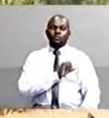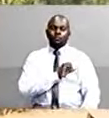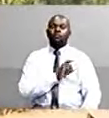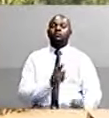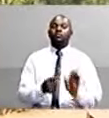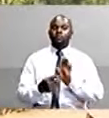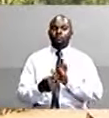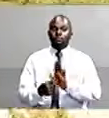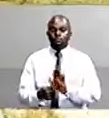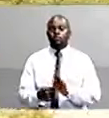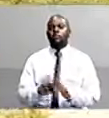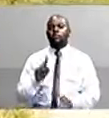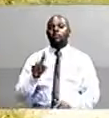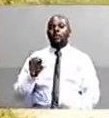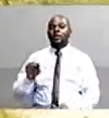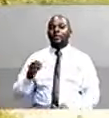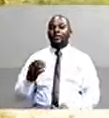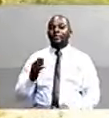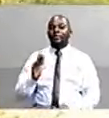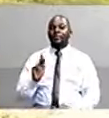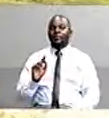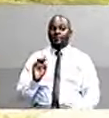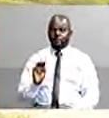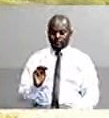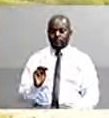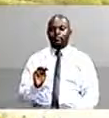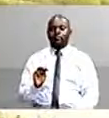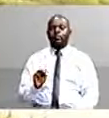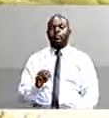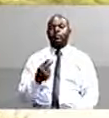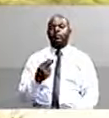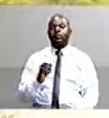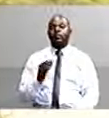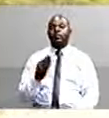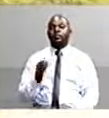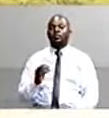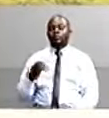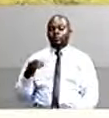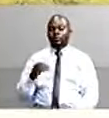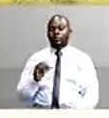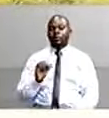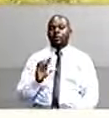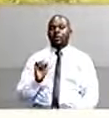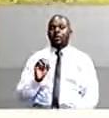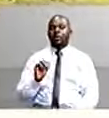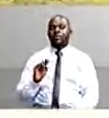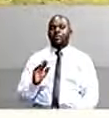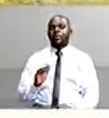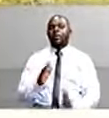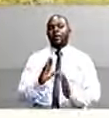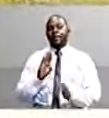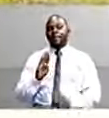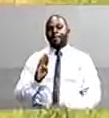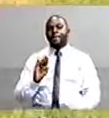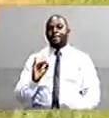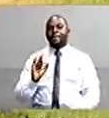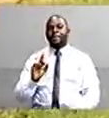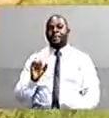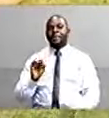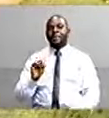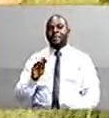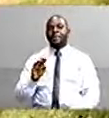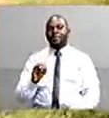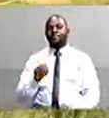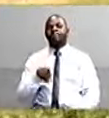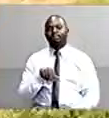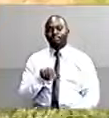exhibited in the 195 kilometers 2020 Garamba Birembo walk. The trekkers